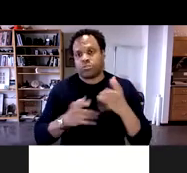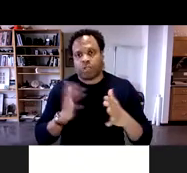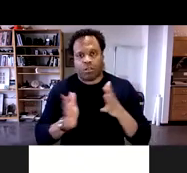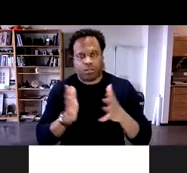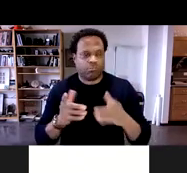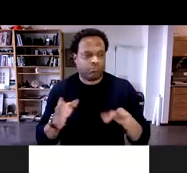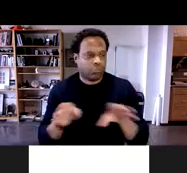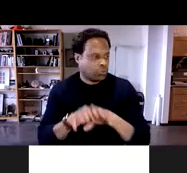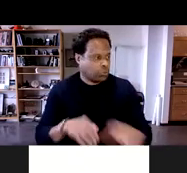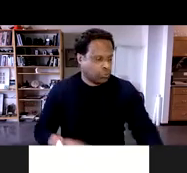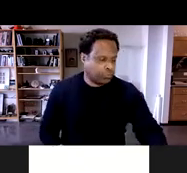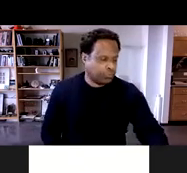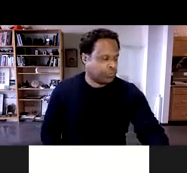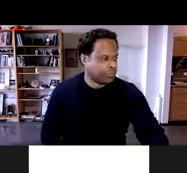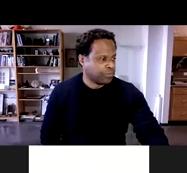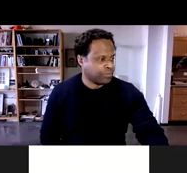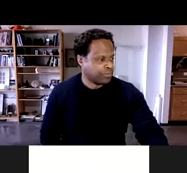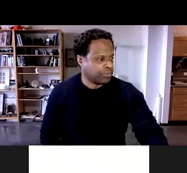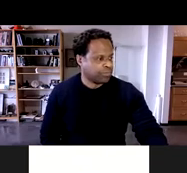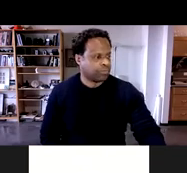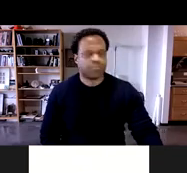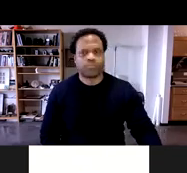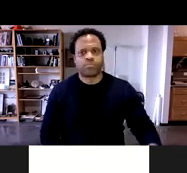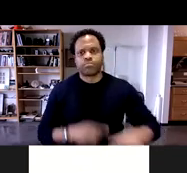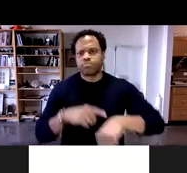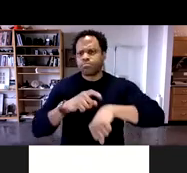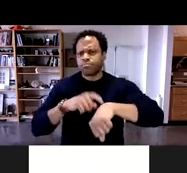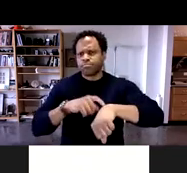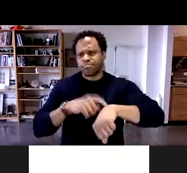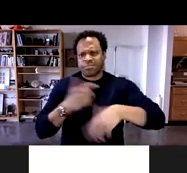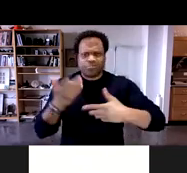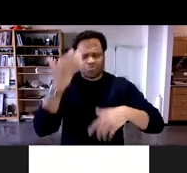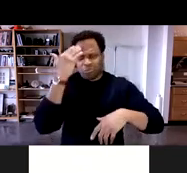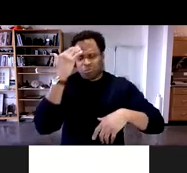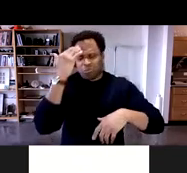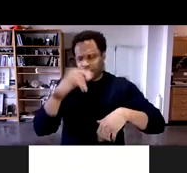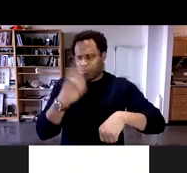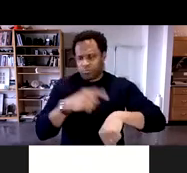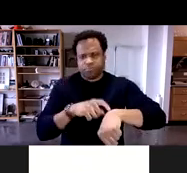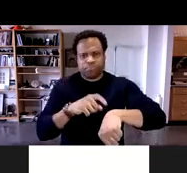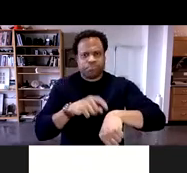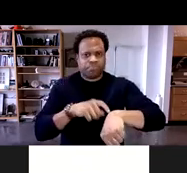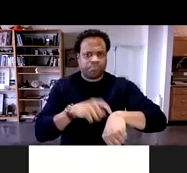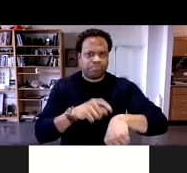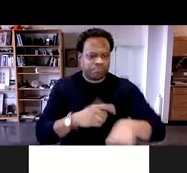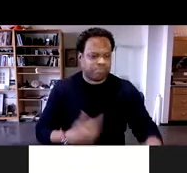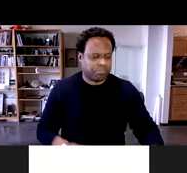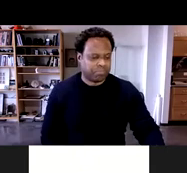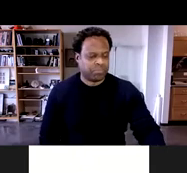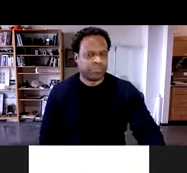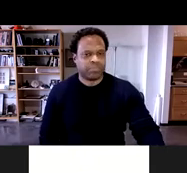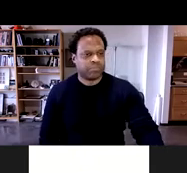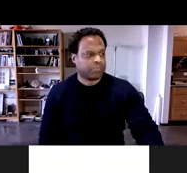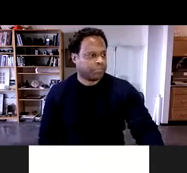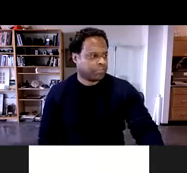Something like that. You could do a little bit of basic sign language and do doors closing for closed. Anyway, everybody knows